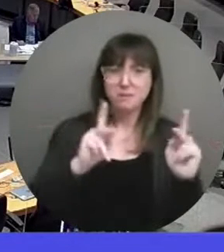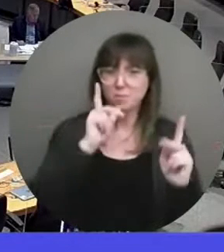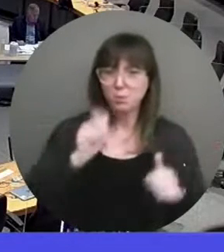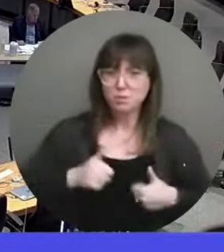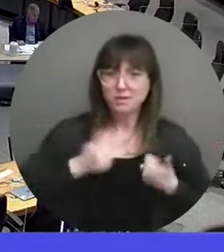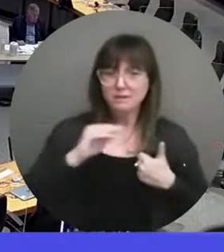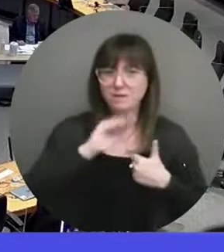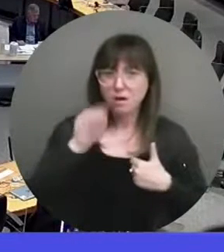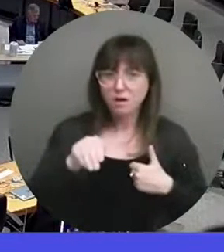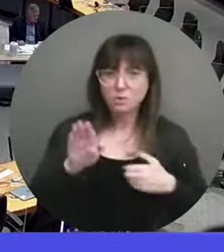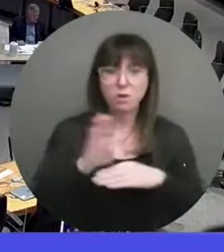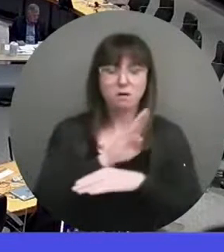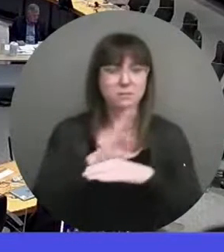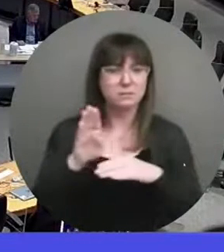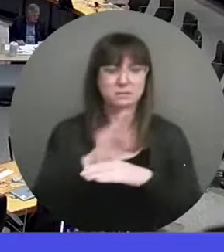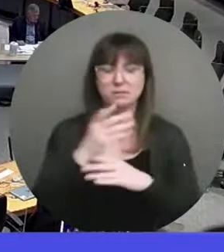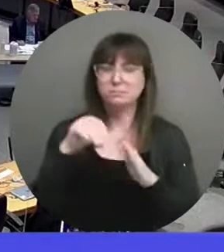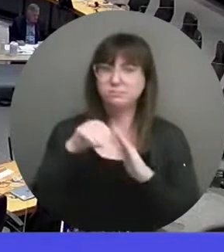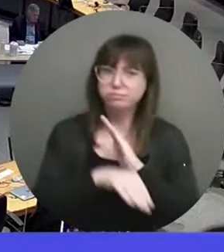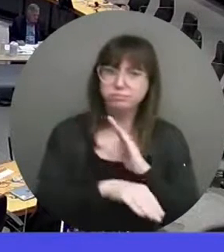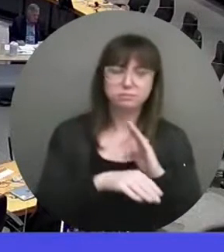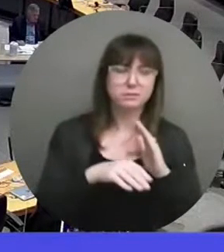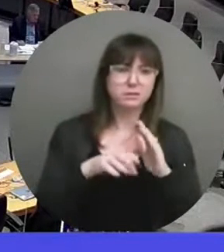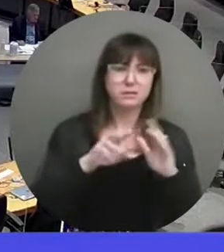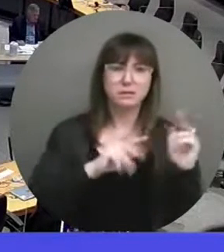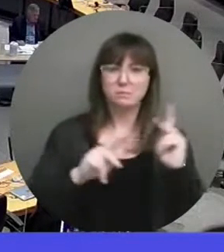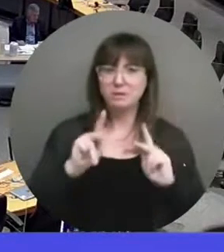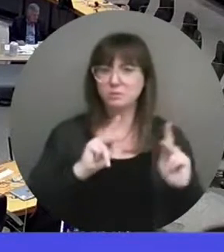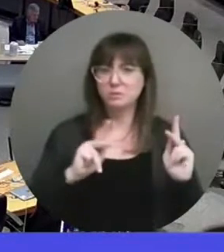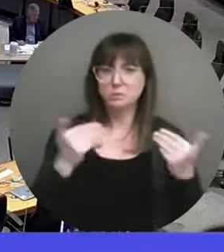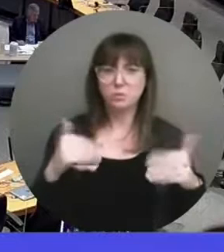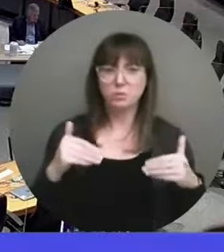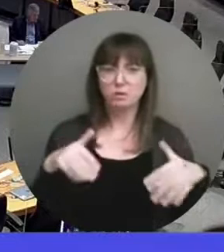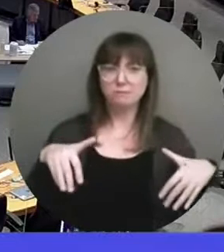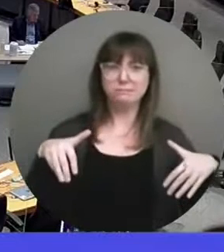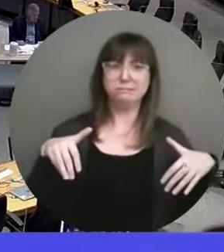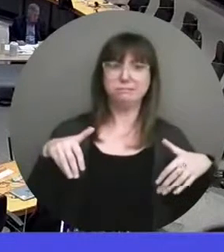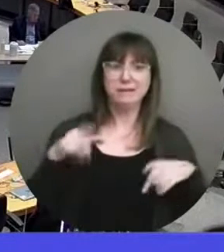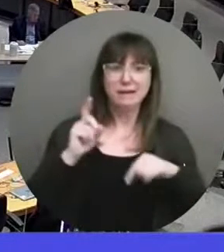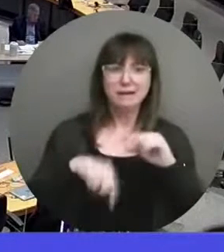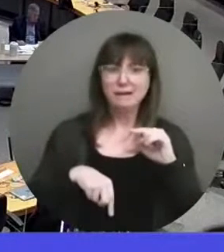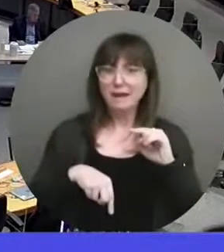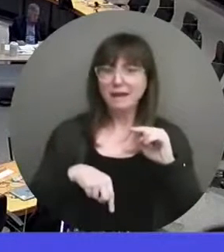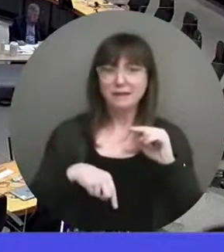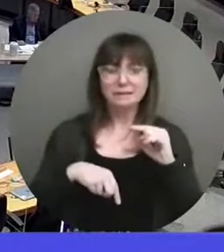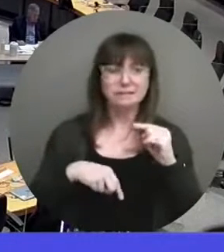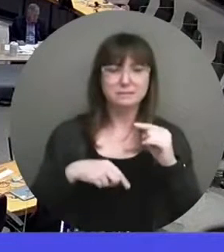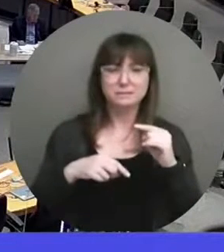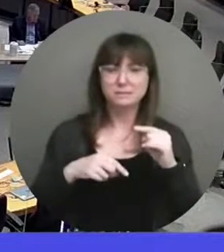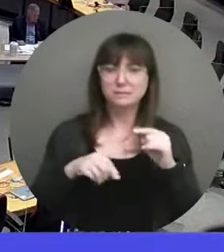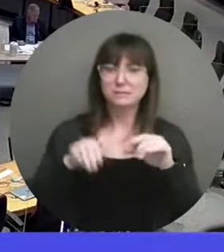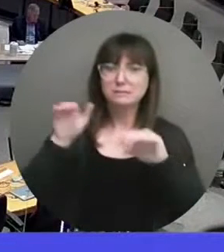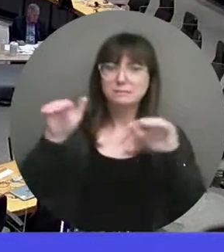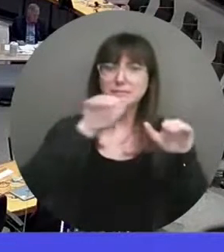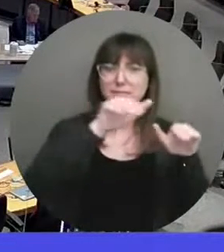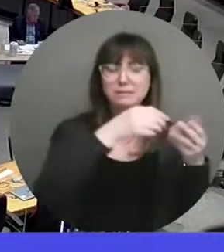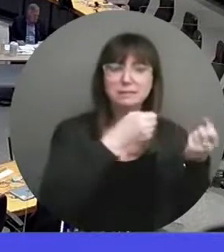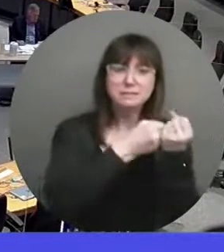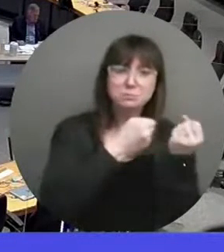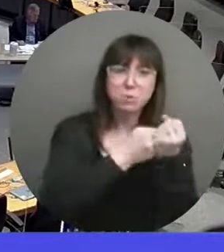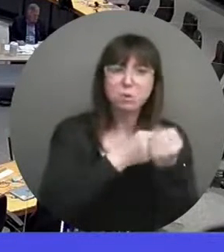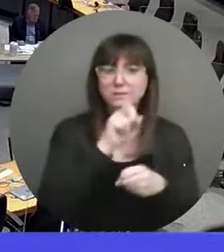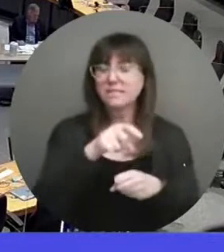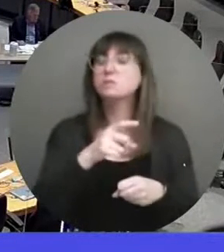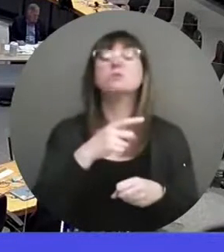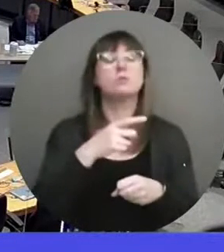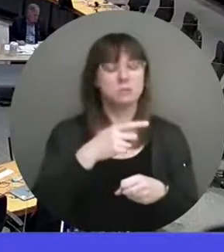of unemployment, because of people's inability to draw on the supports that they usually would have. So I'm very supportive of the direction